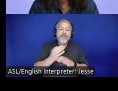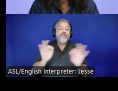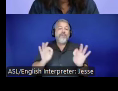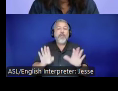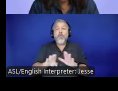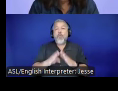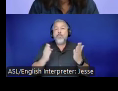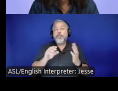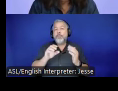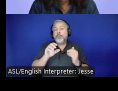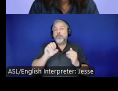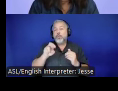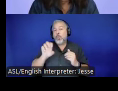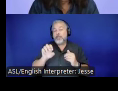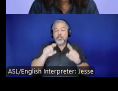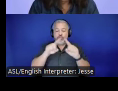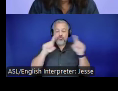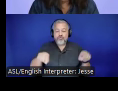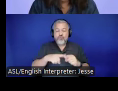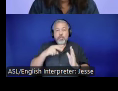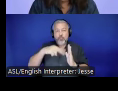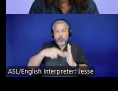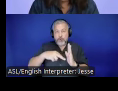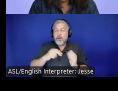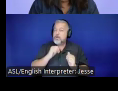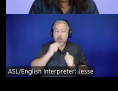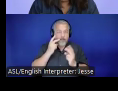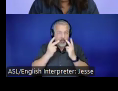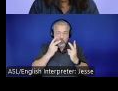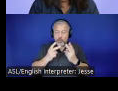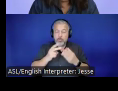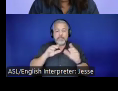screen reader for Windows, non-visual desktop access.